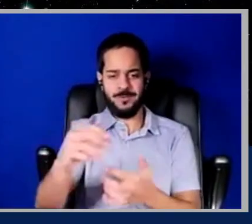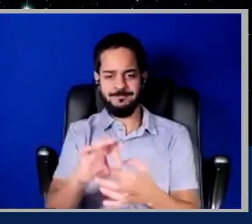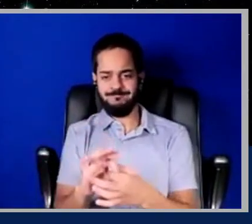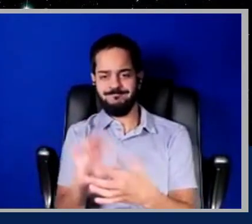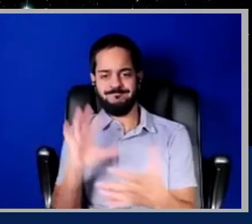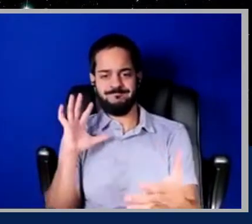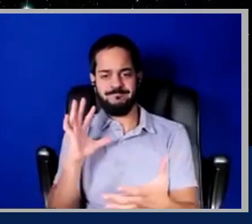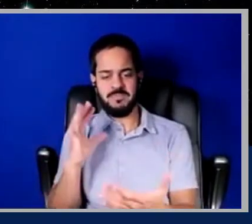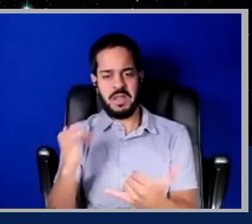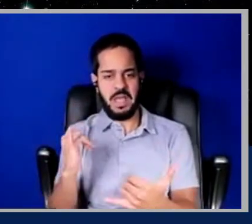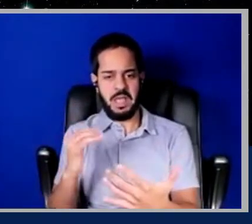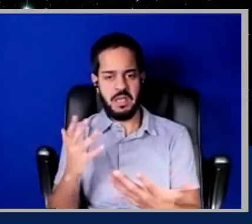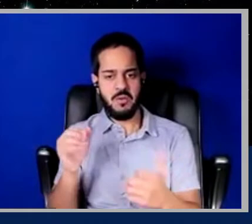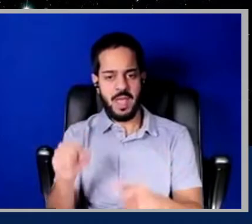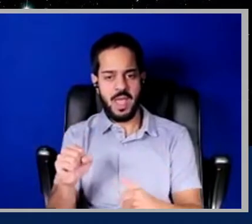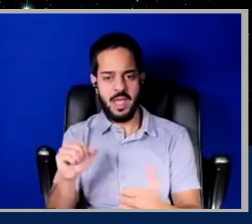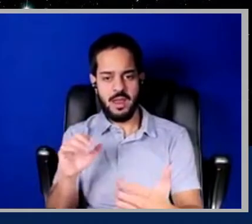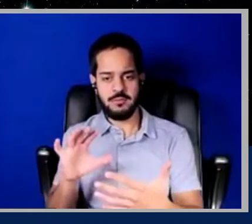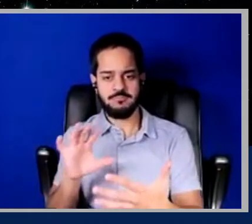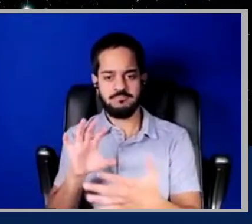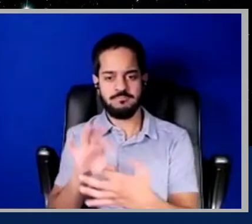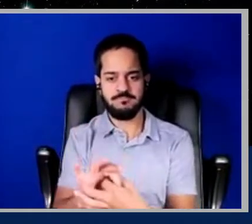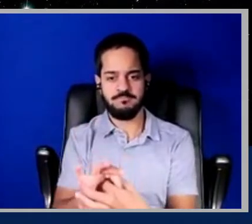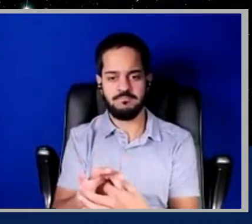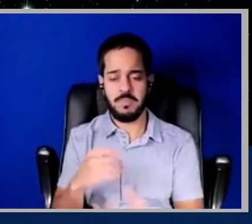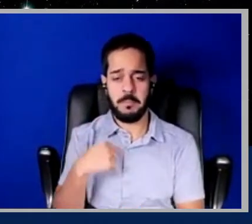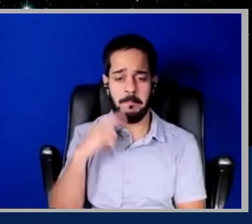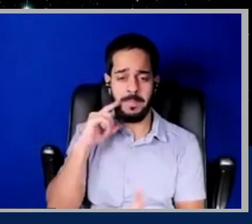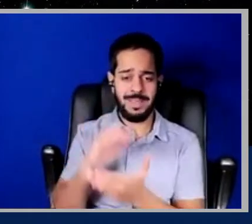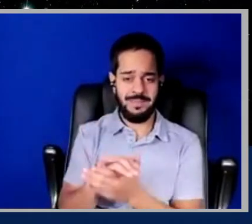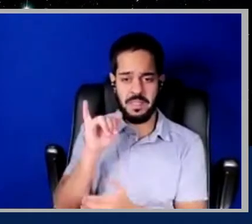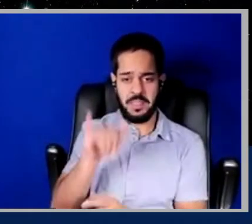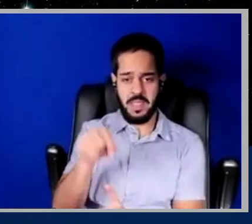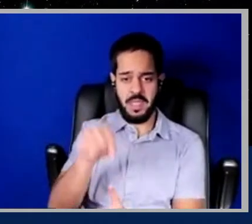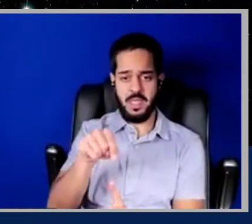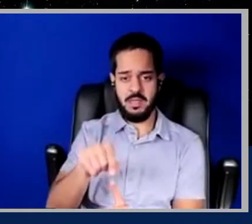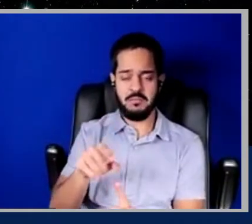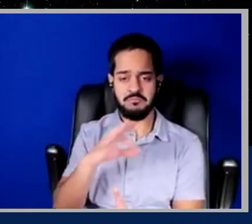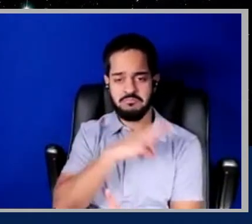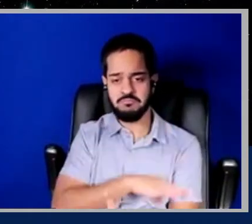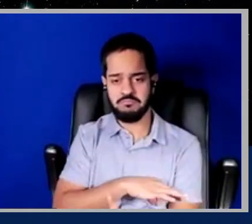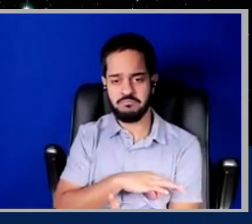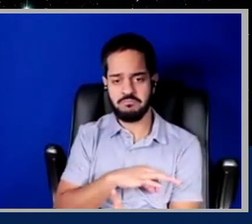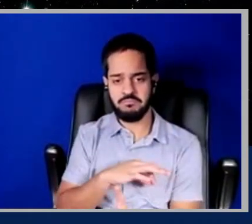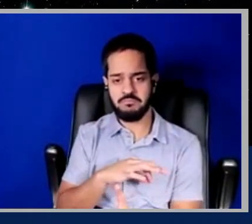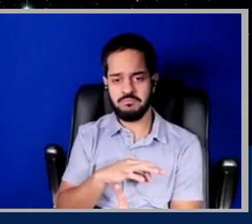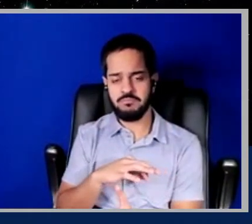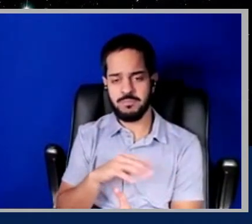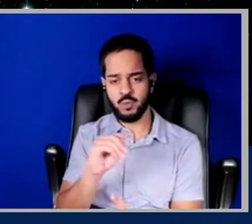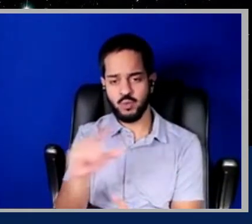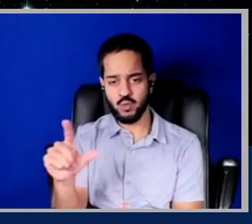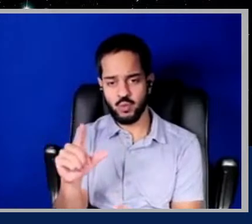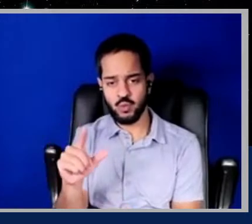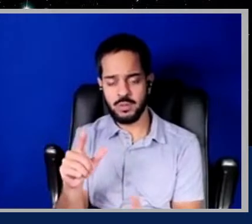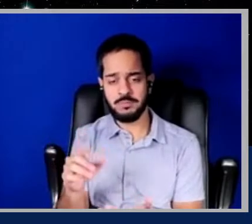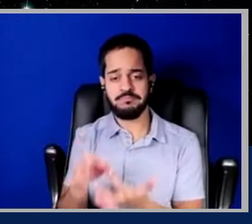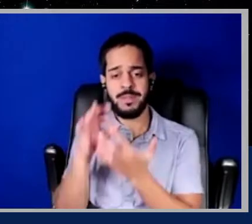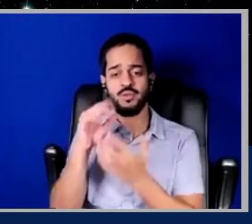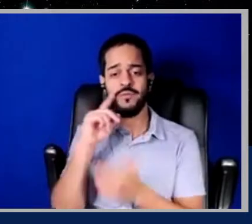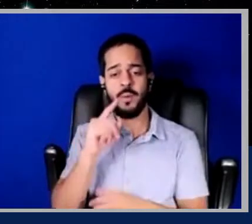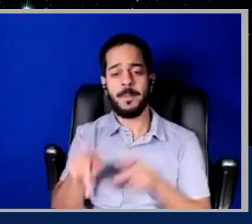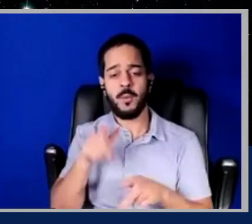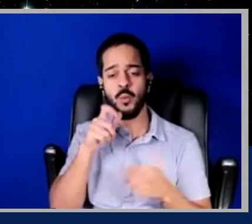And I think that's a very useful tool to have, particularly for young learners who are